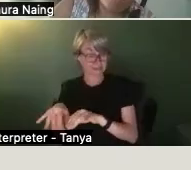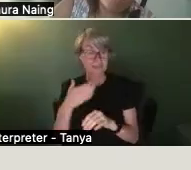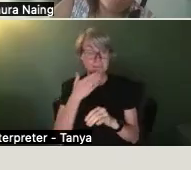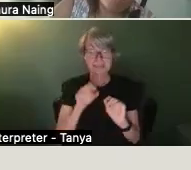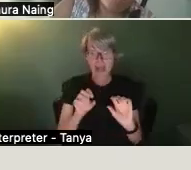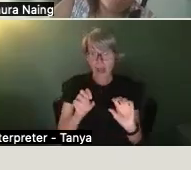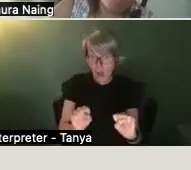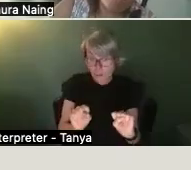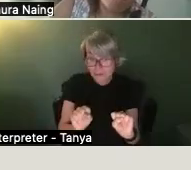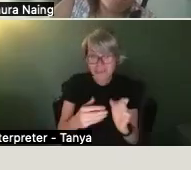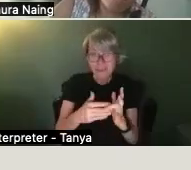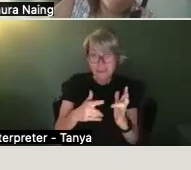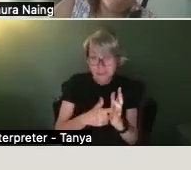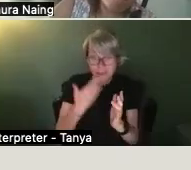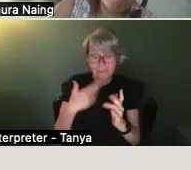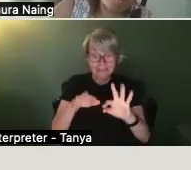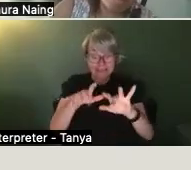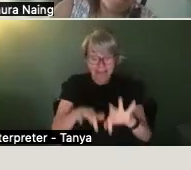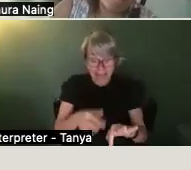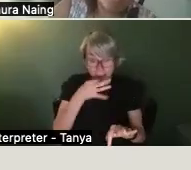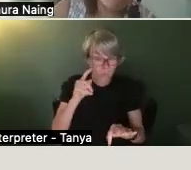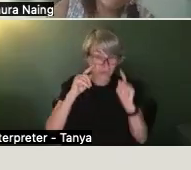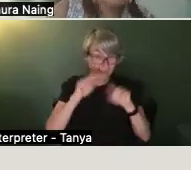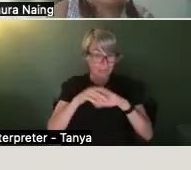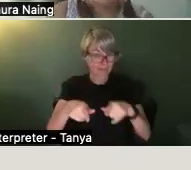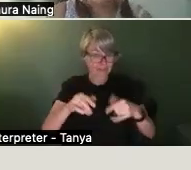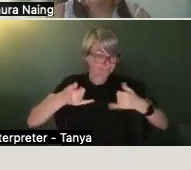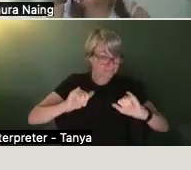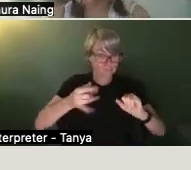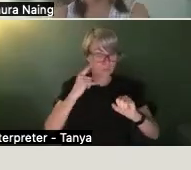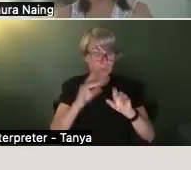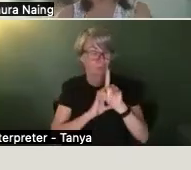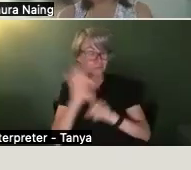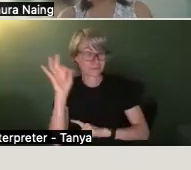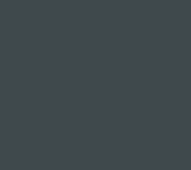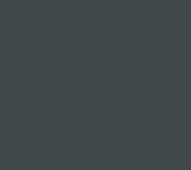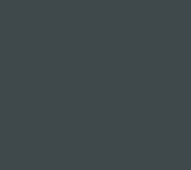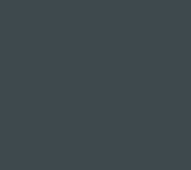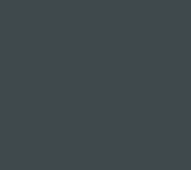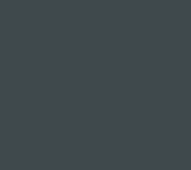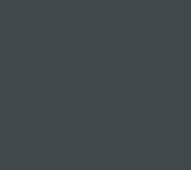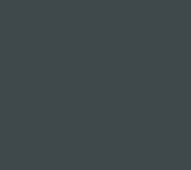to complete the post-webinar survey as well. And let us know what you thought of this webinar.